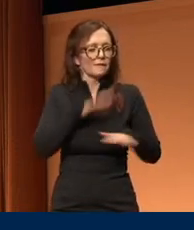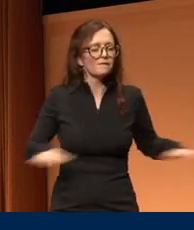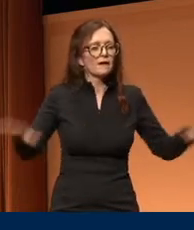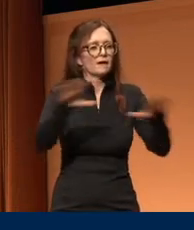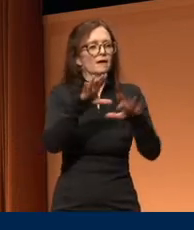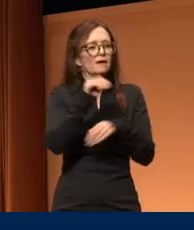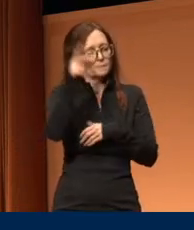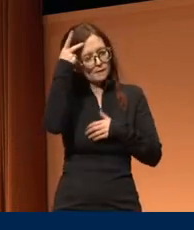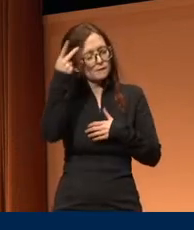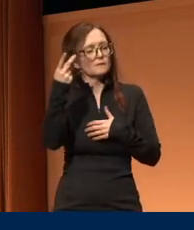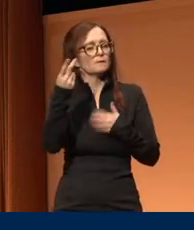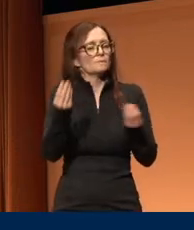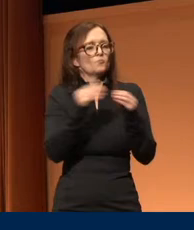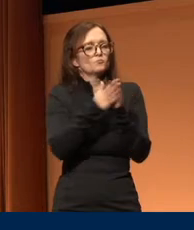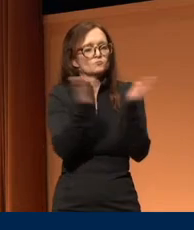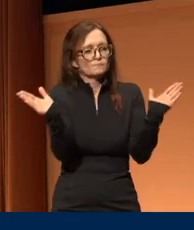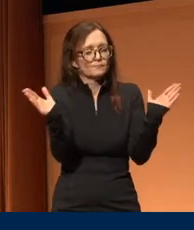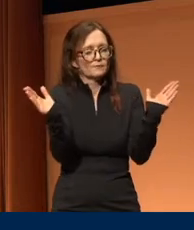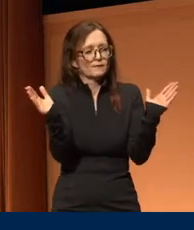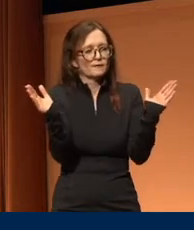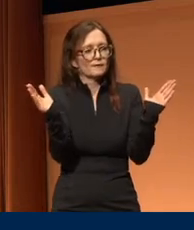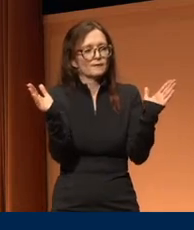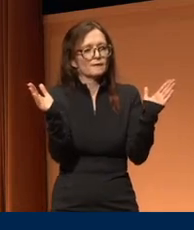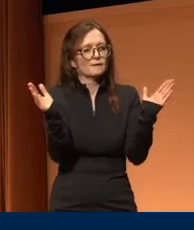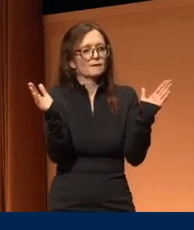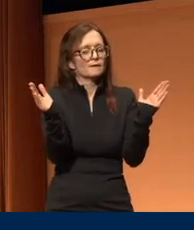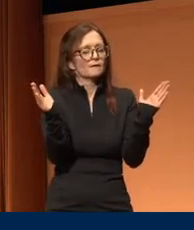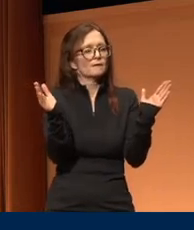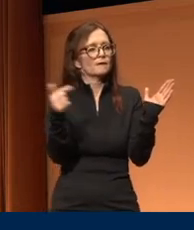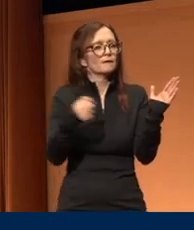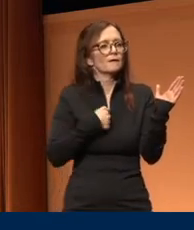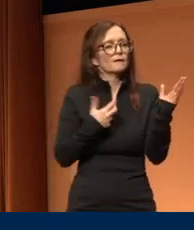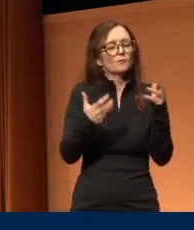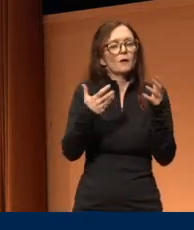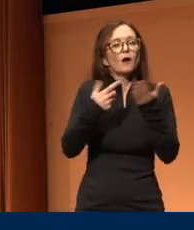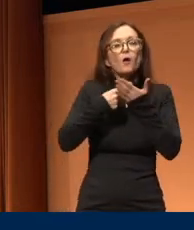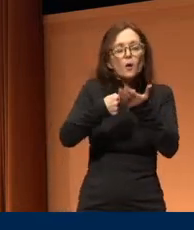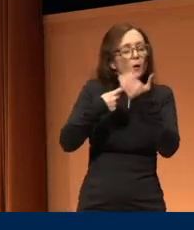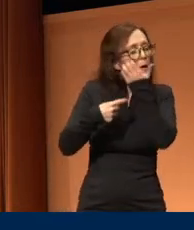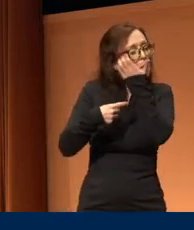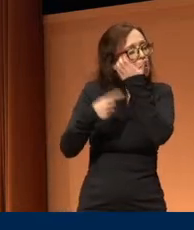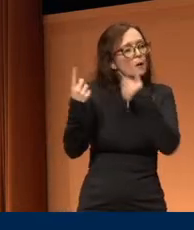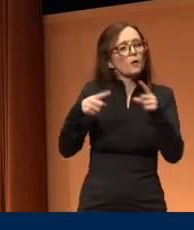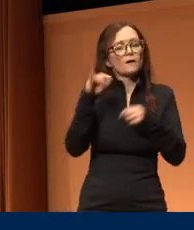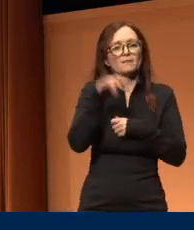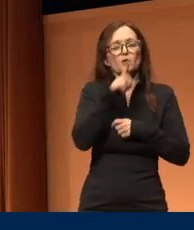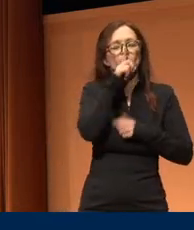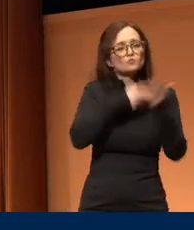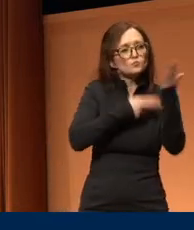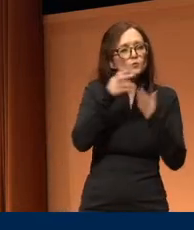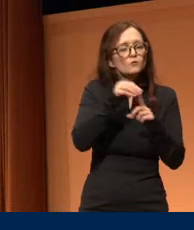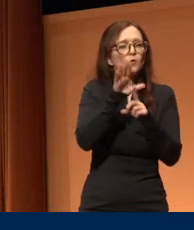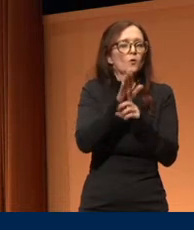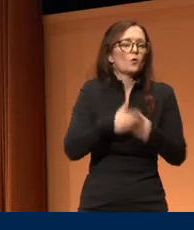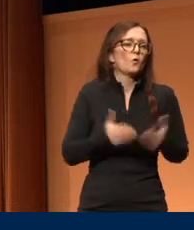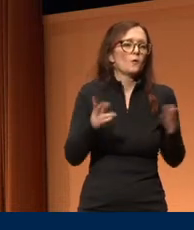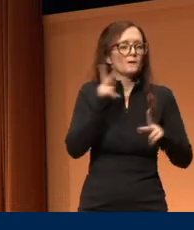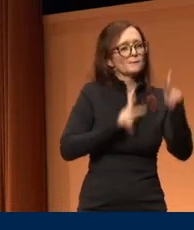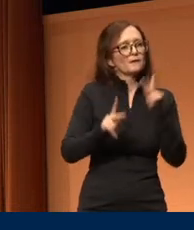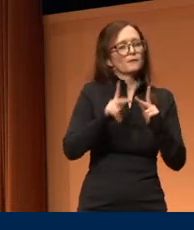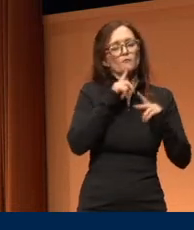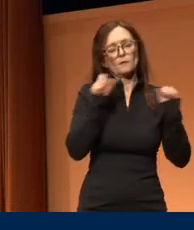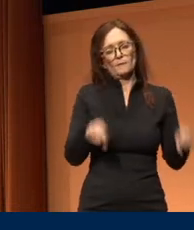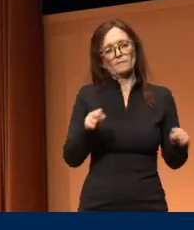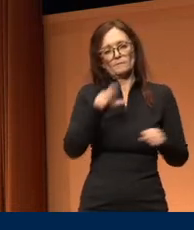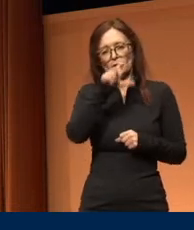electoral politics more generally. So as a sixth claim, I want to argue that truth orientation opens up people to the